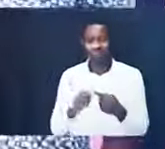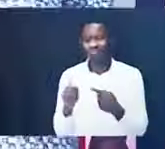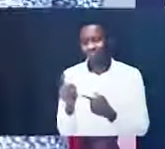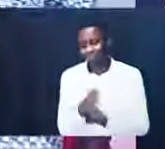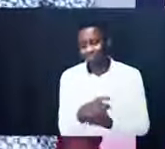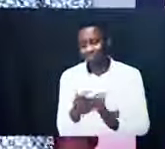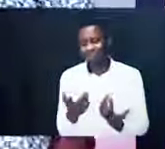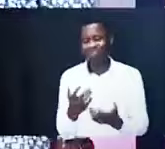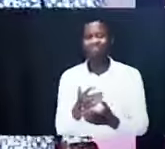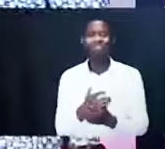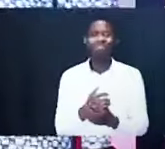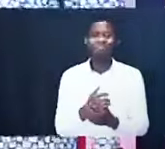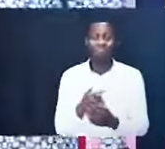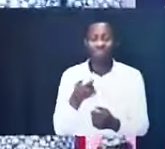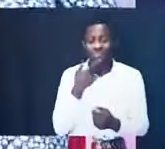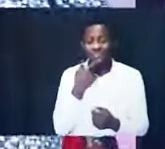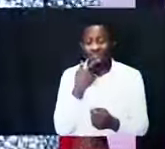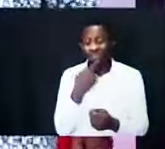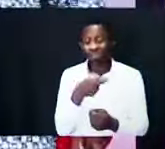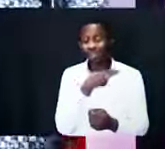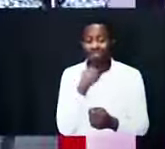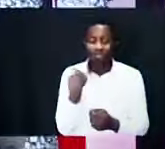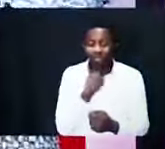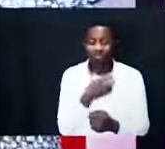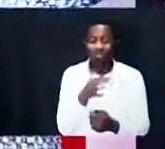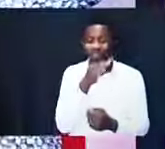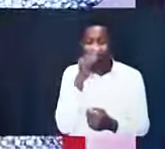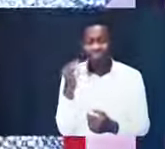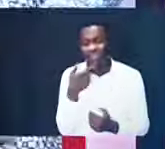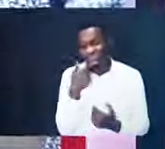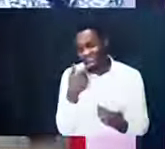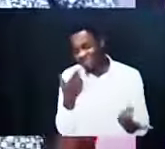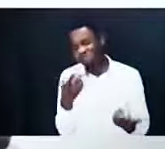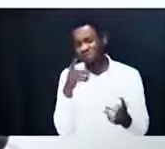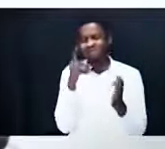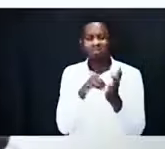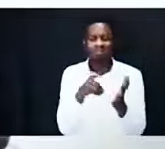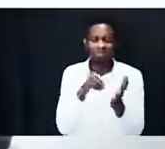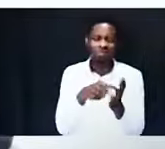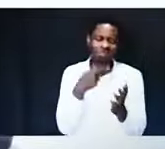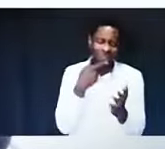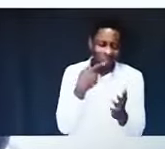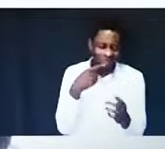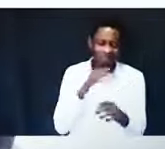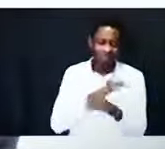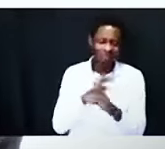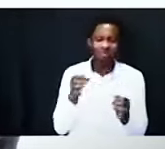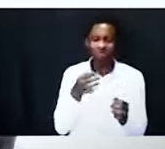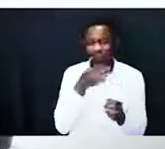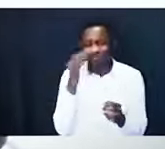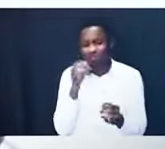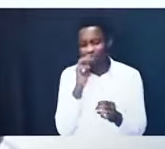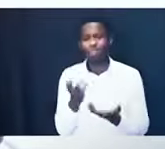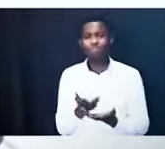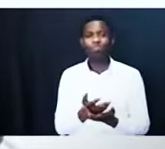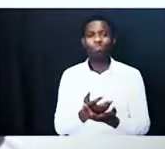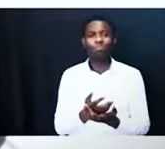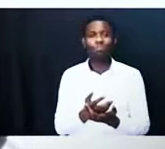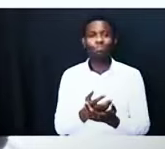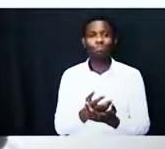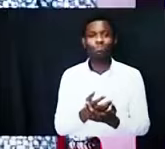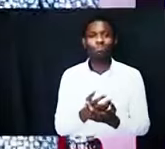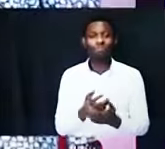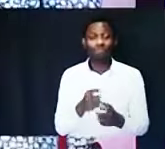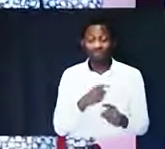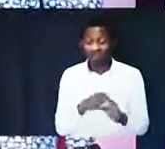you say, he said the doctor says. That's a case, as of for Chicago, say, oh doctor say. And today, many presiding elders